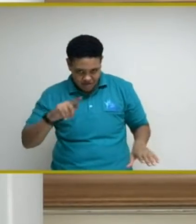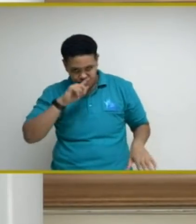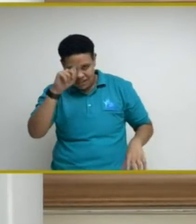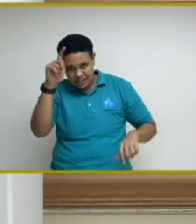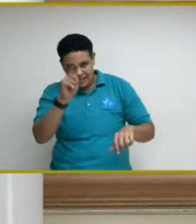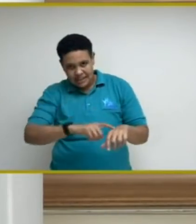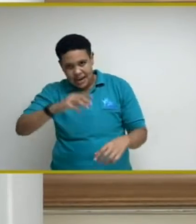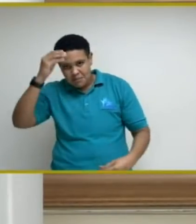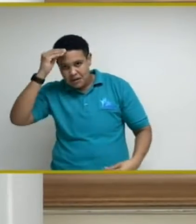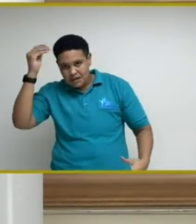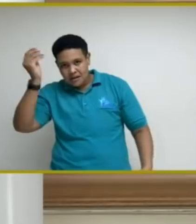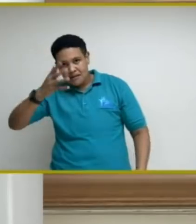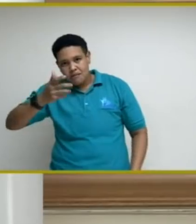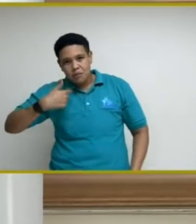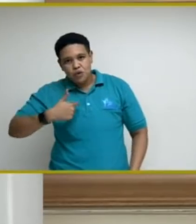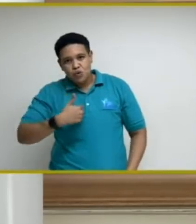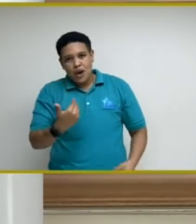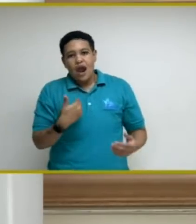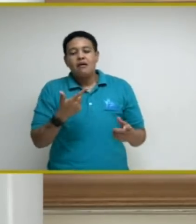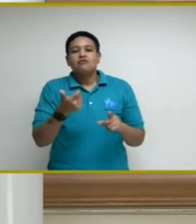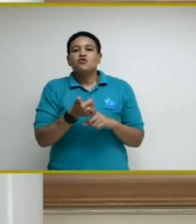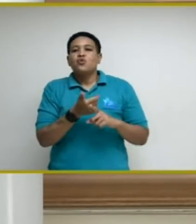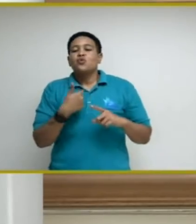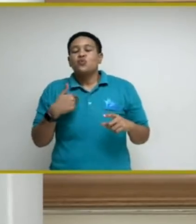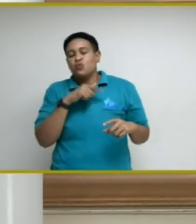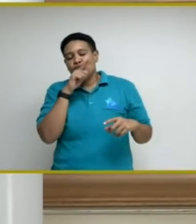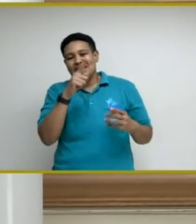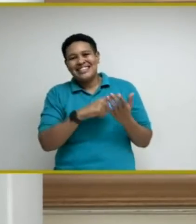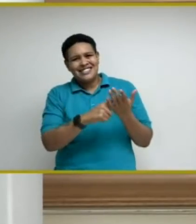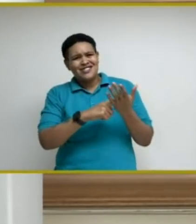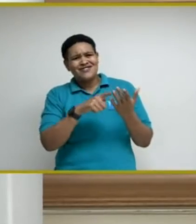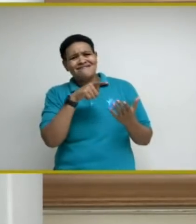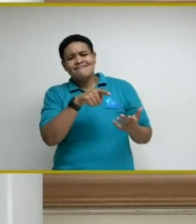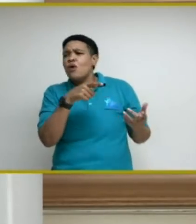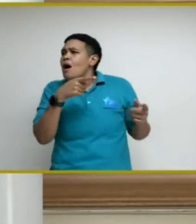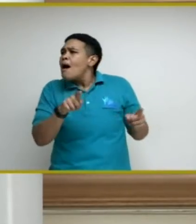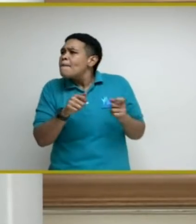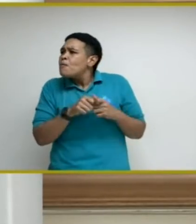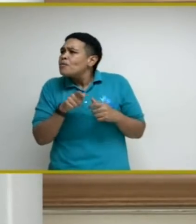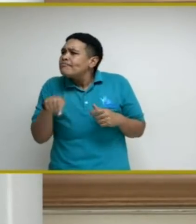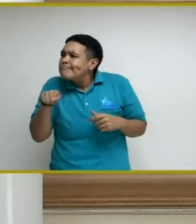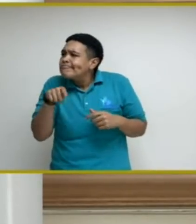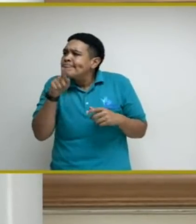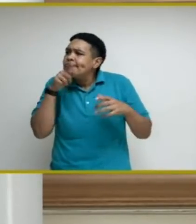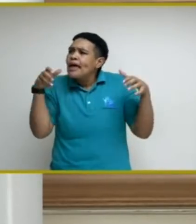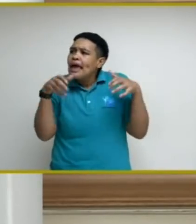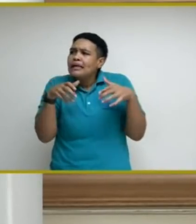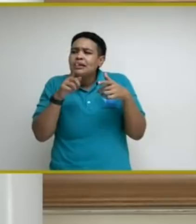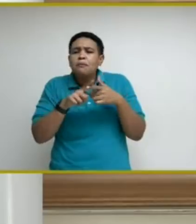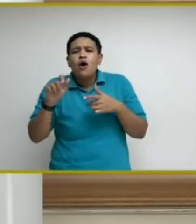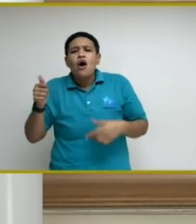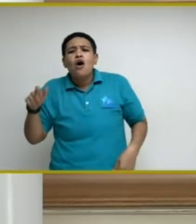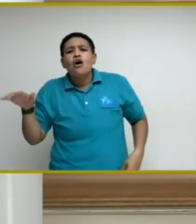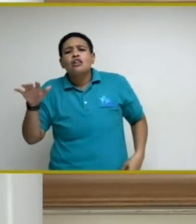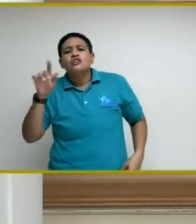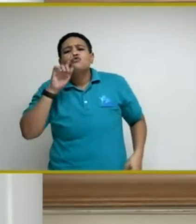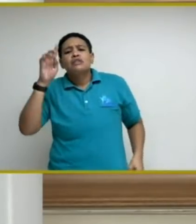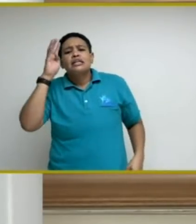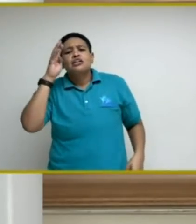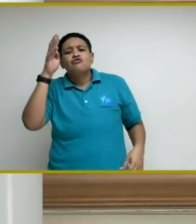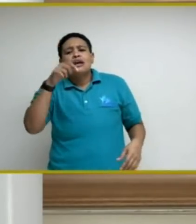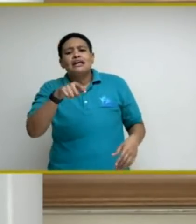real-time information that we have. So we're discussing that with them, that entity and others, to create